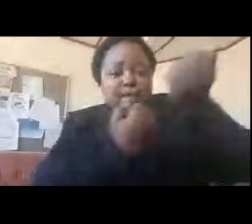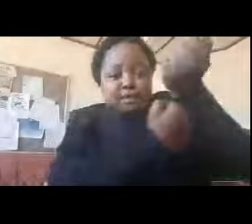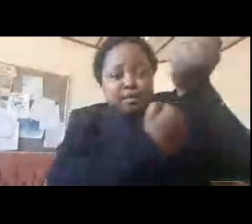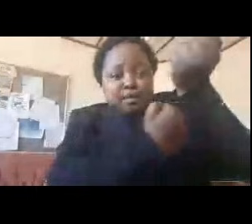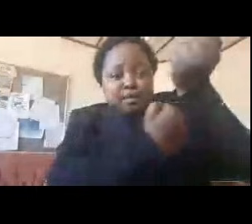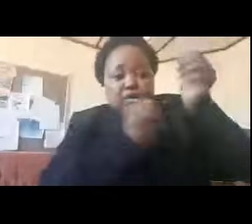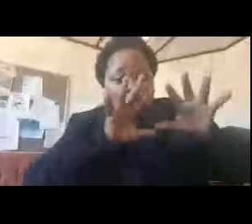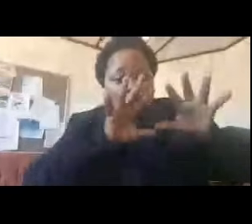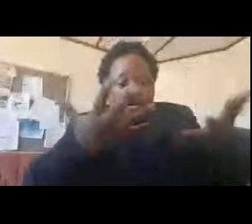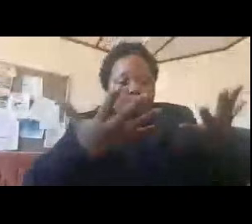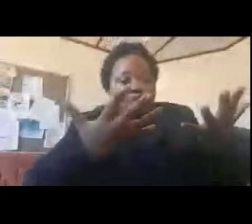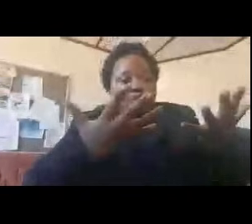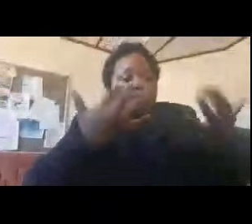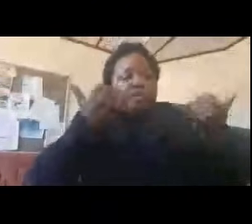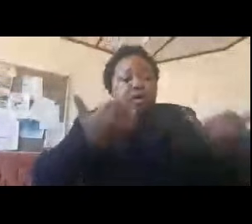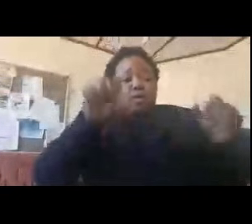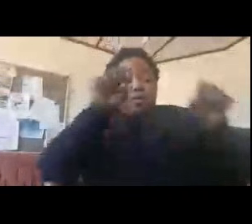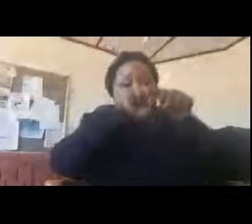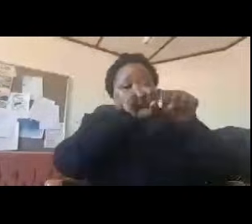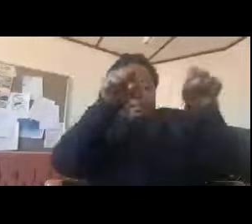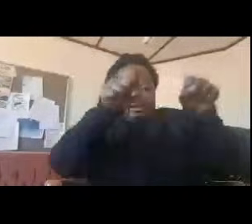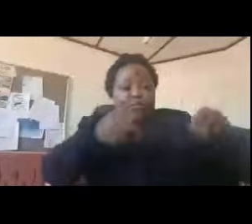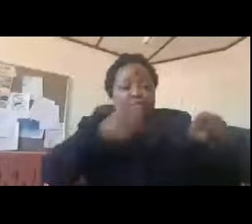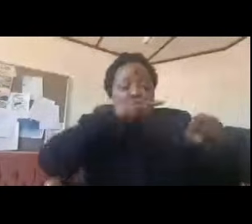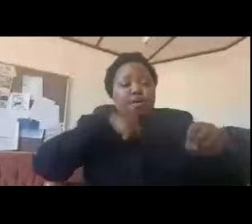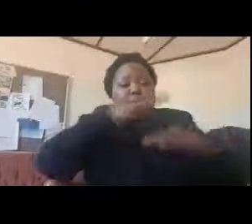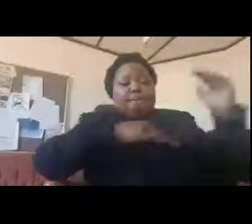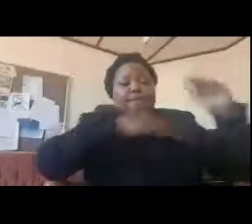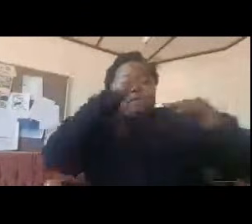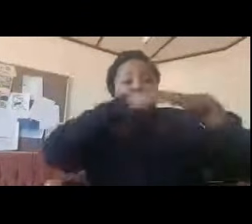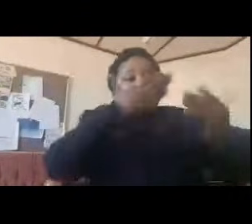we build can actually work.